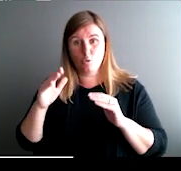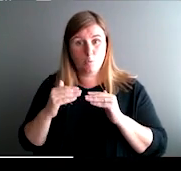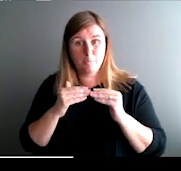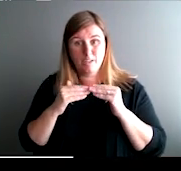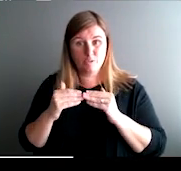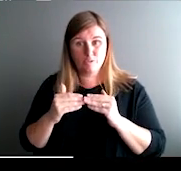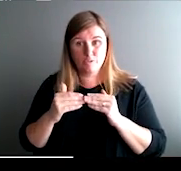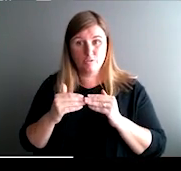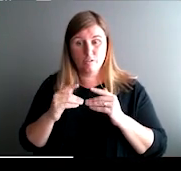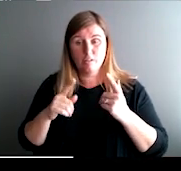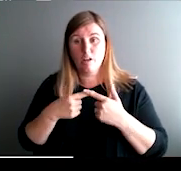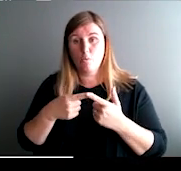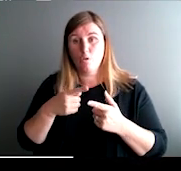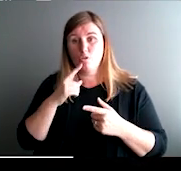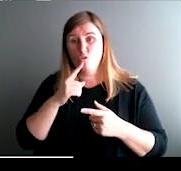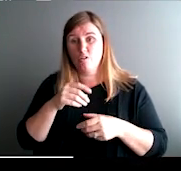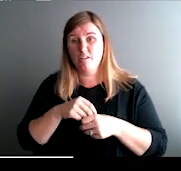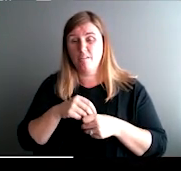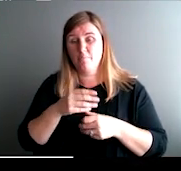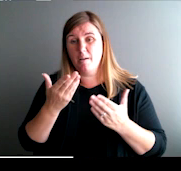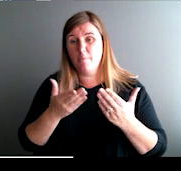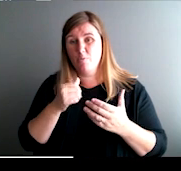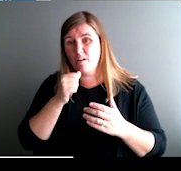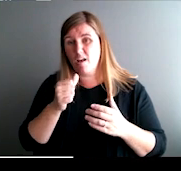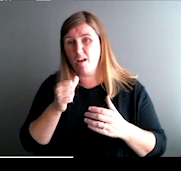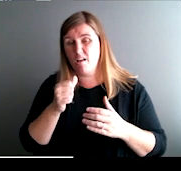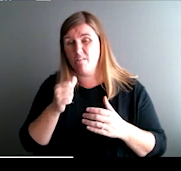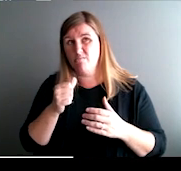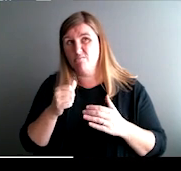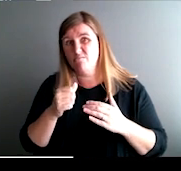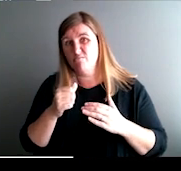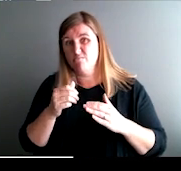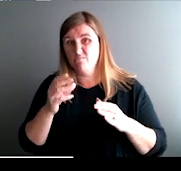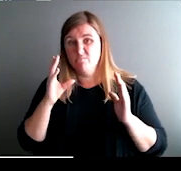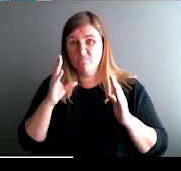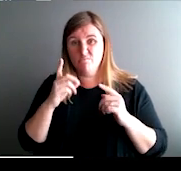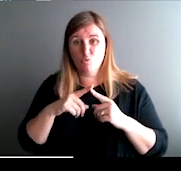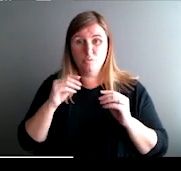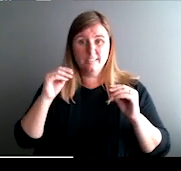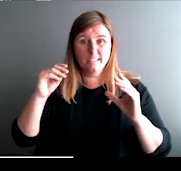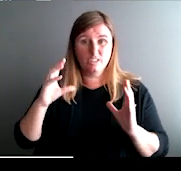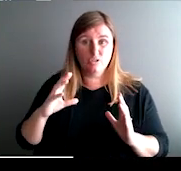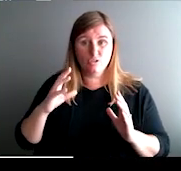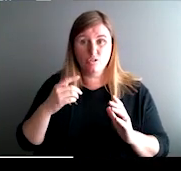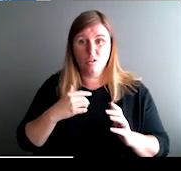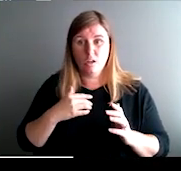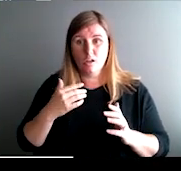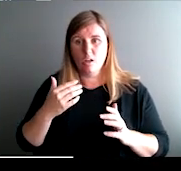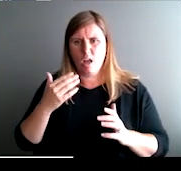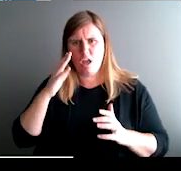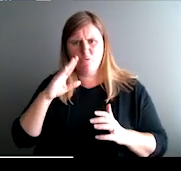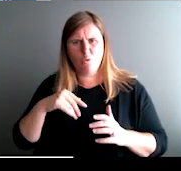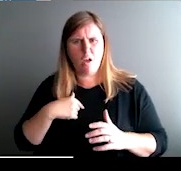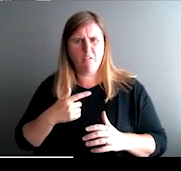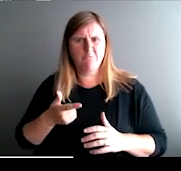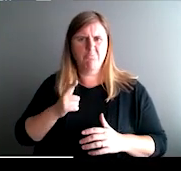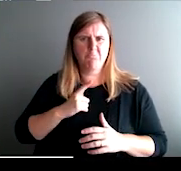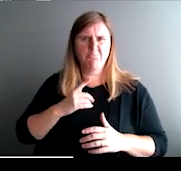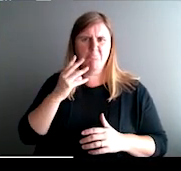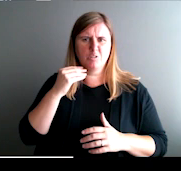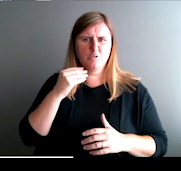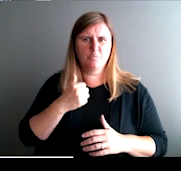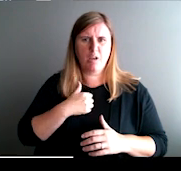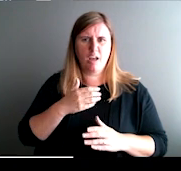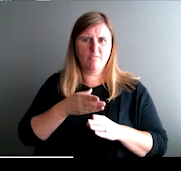peers, then when you're sort of not, maybe you weren't paying the best attention to the teacher. Lord knows I've been in that circumstance through my